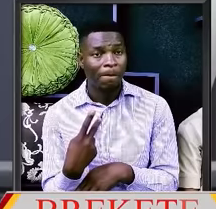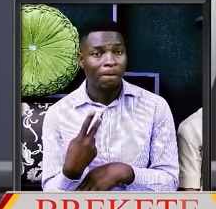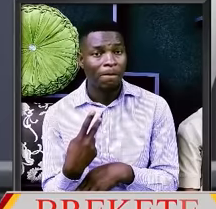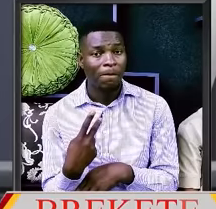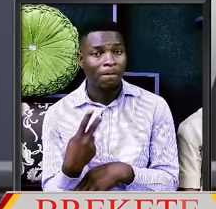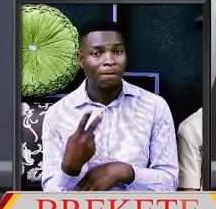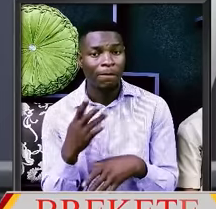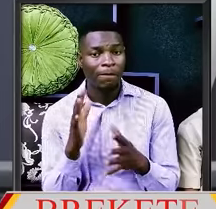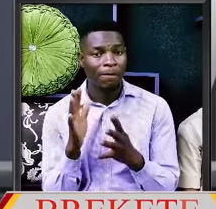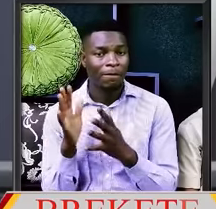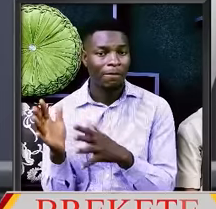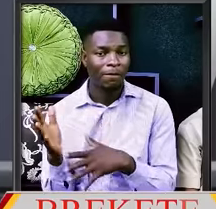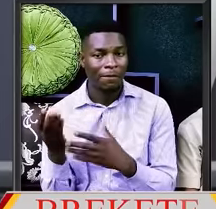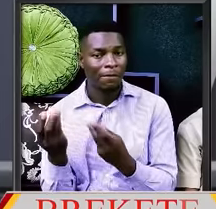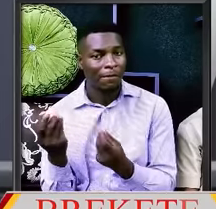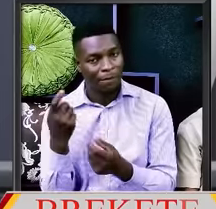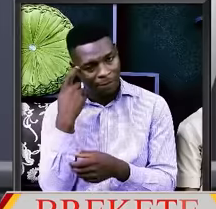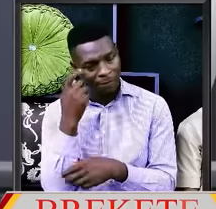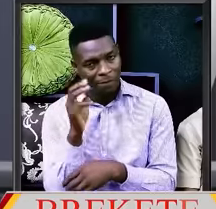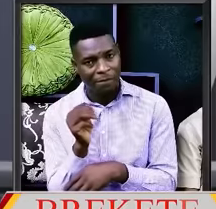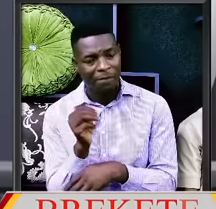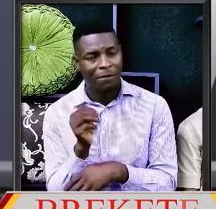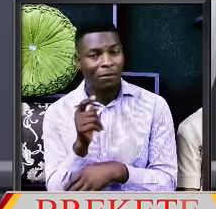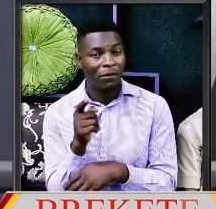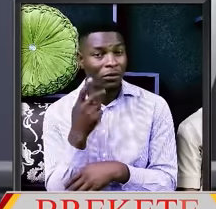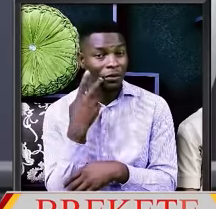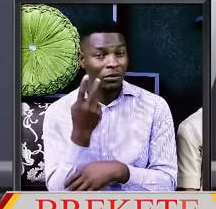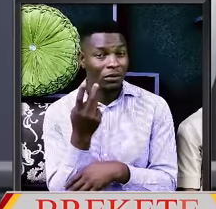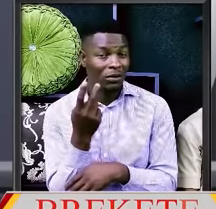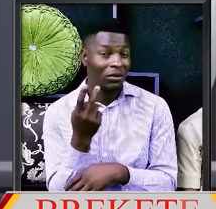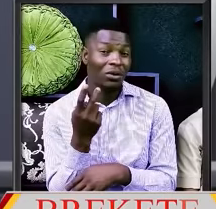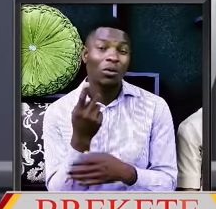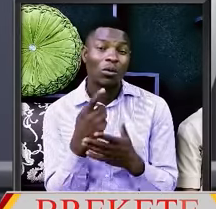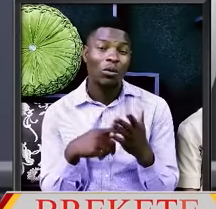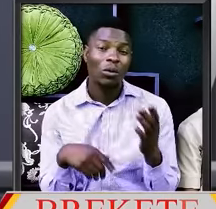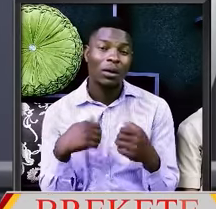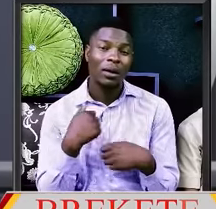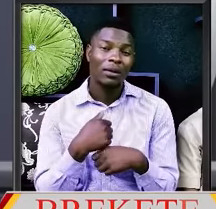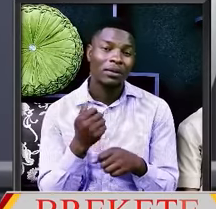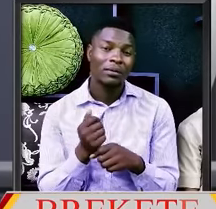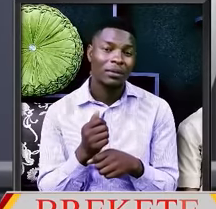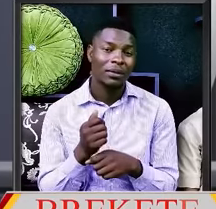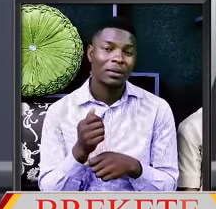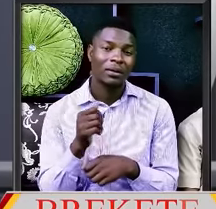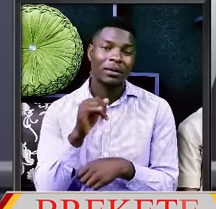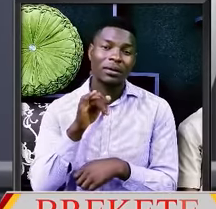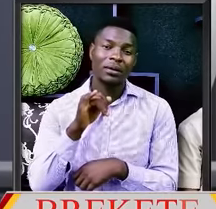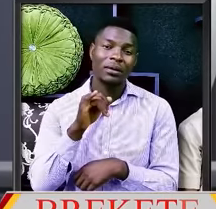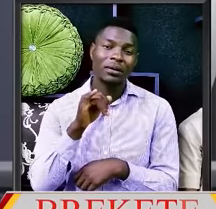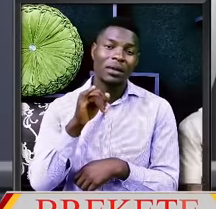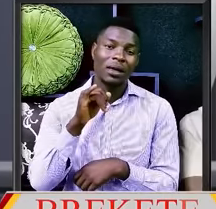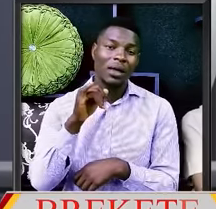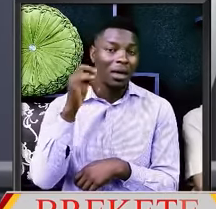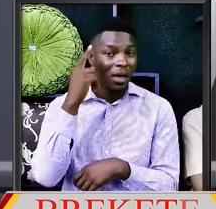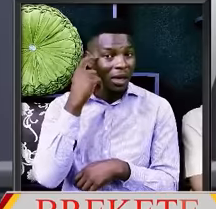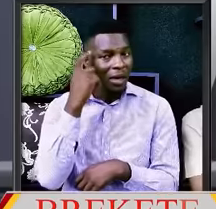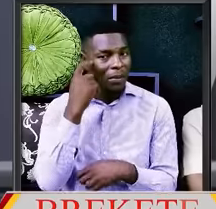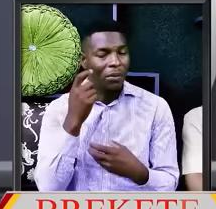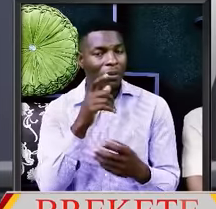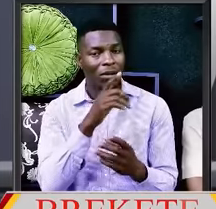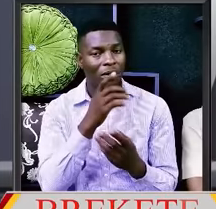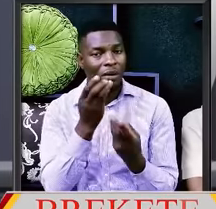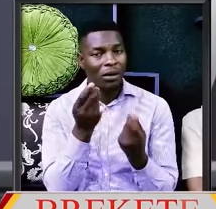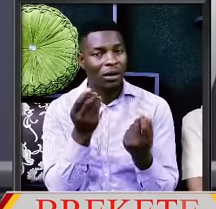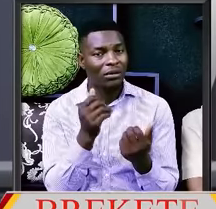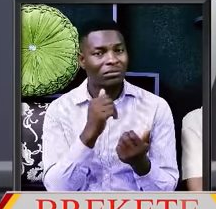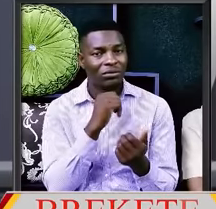Make una leave that land for them. You see, waiting make Igbo land know they develop that. As I talk now, it